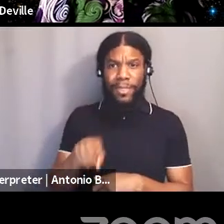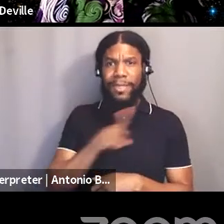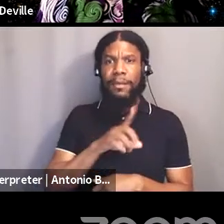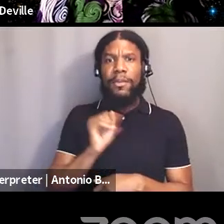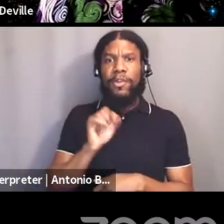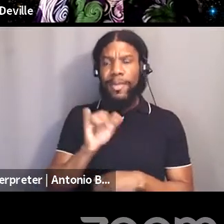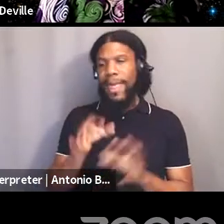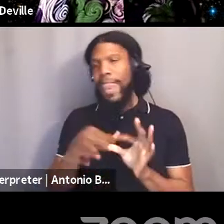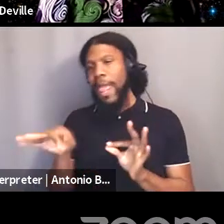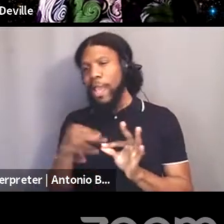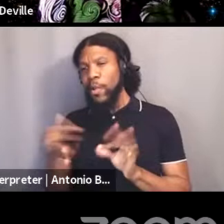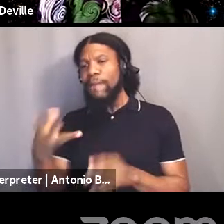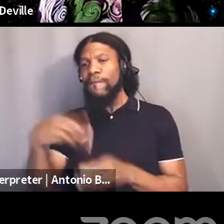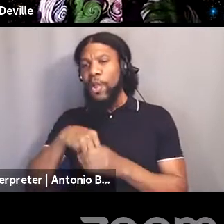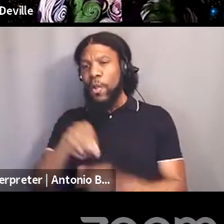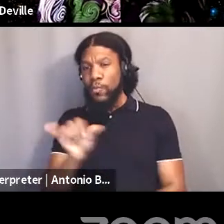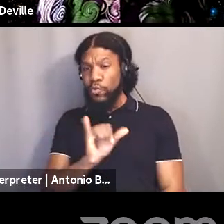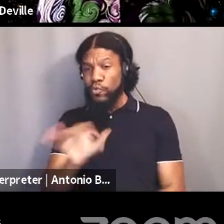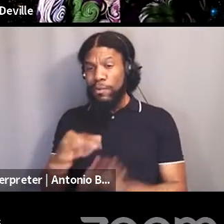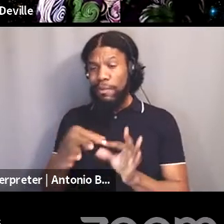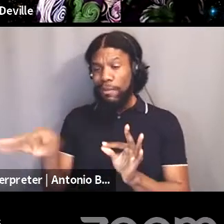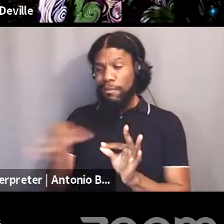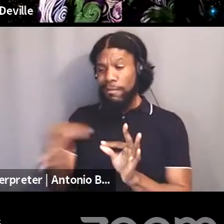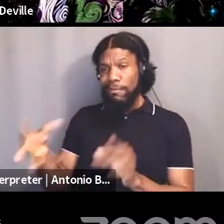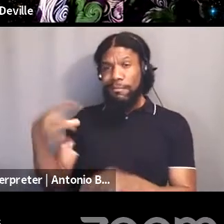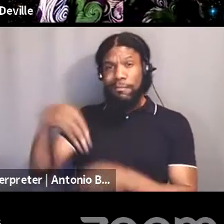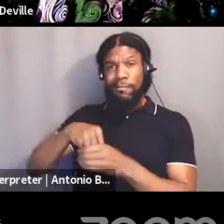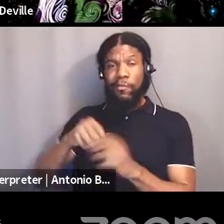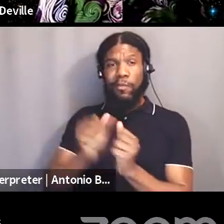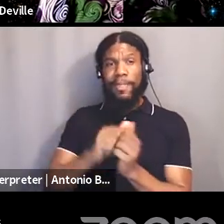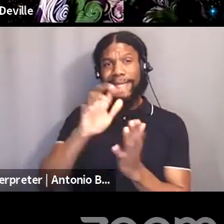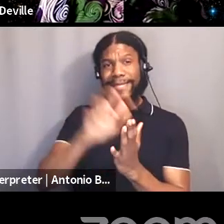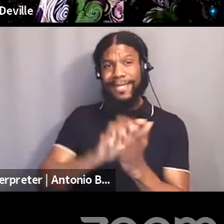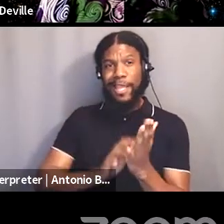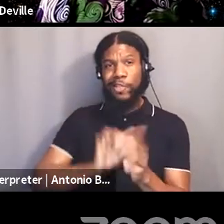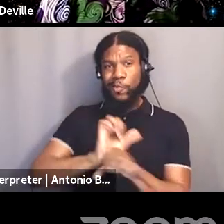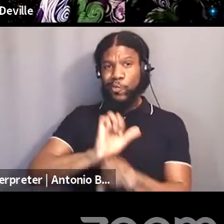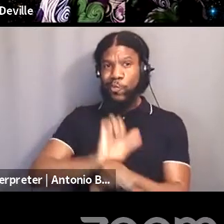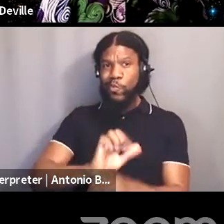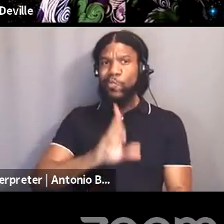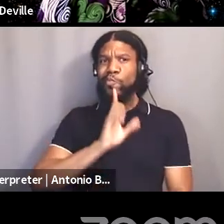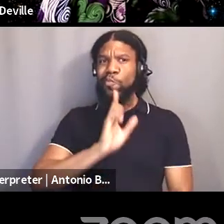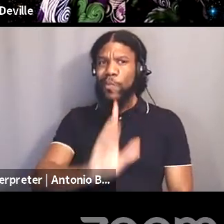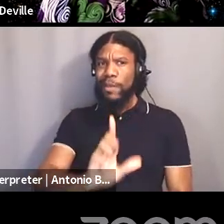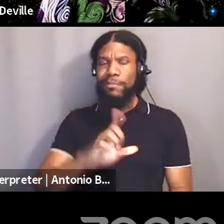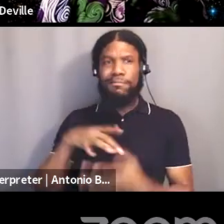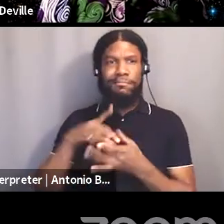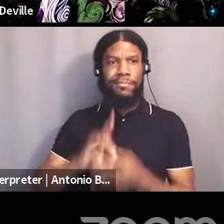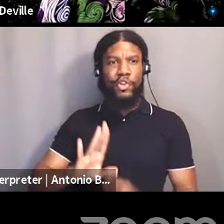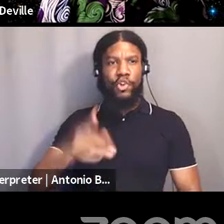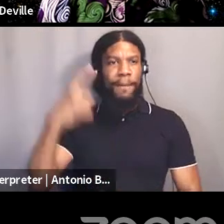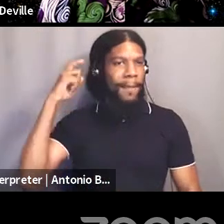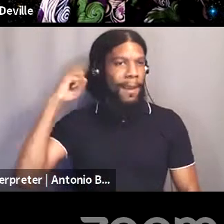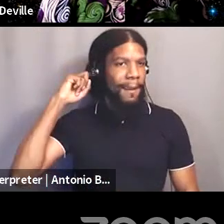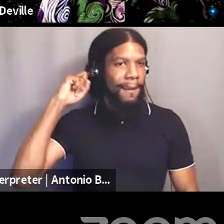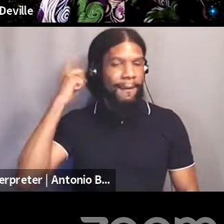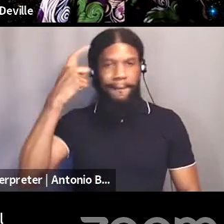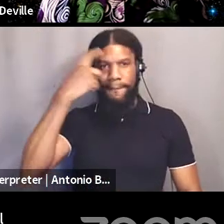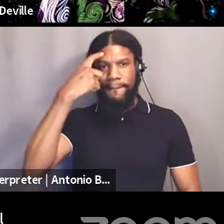which we can talk about, the language inside of the text work is really about your mind, how you